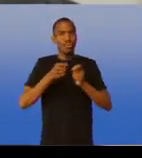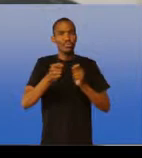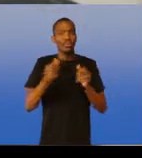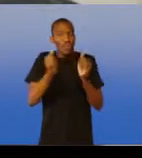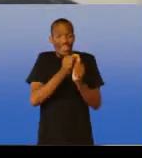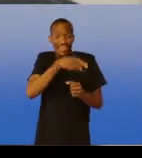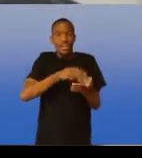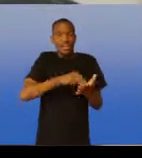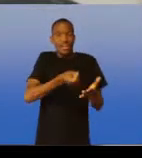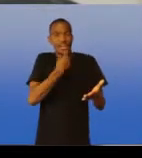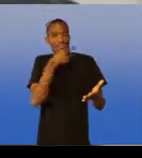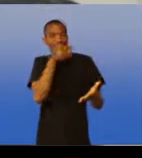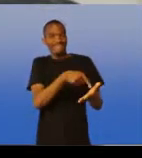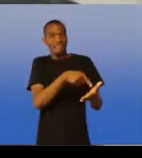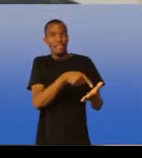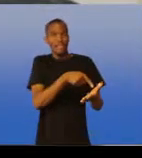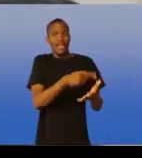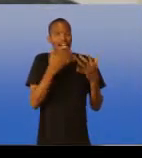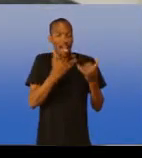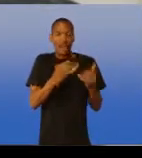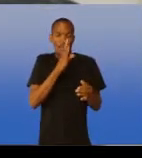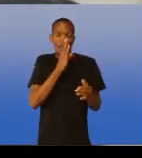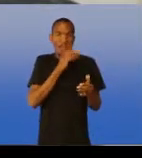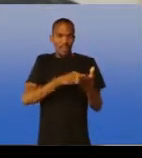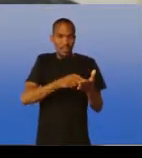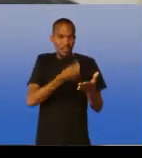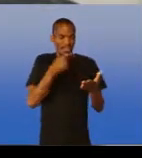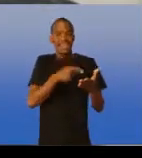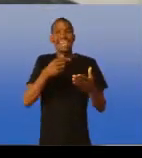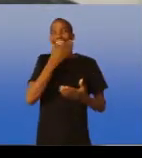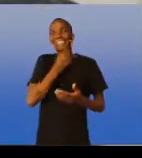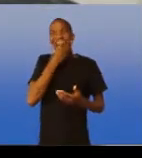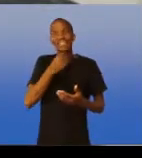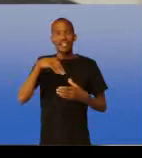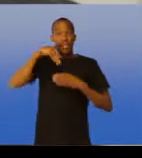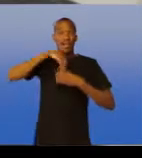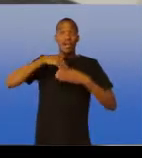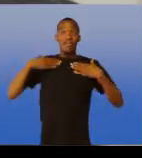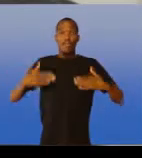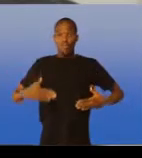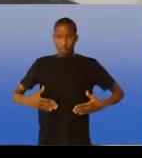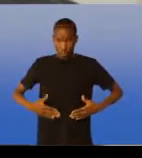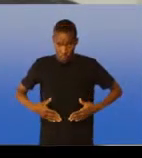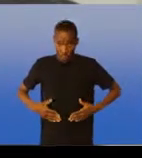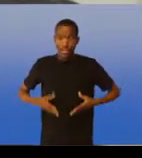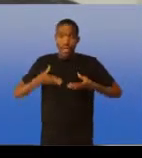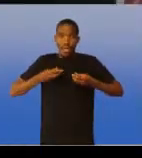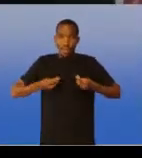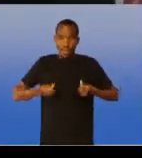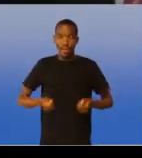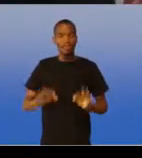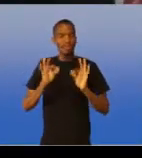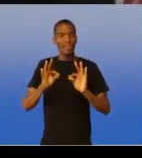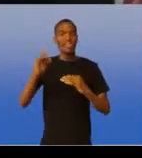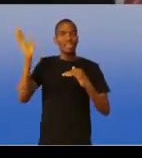are getting. The current treatment being provided is quite easy on the body, as opposed to the treatment that we used to find before.